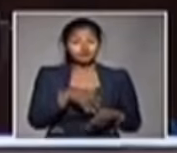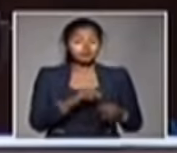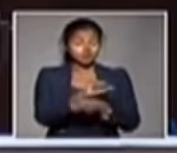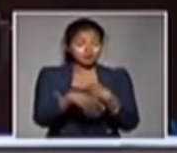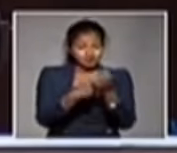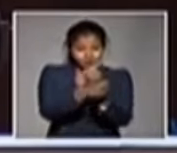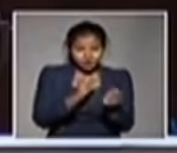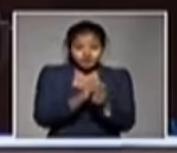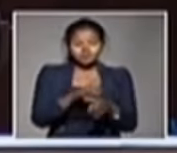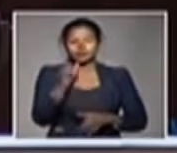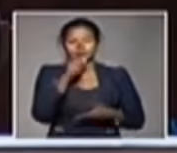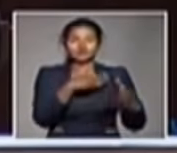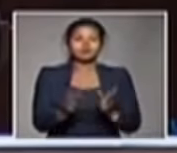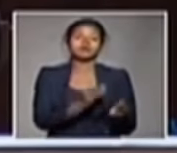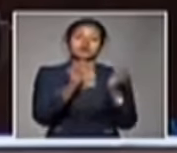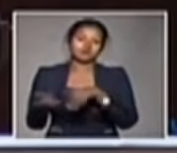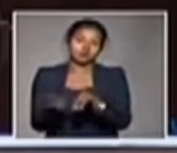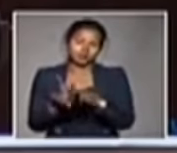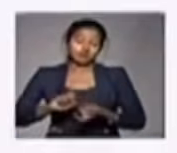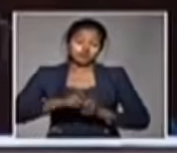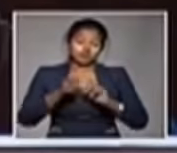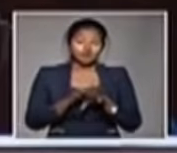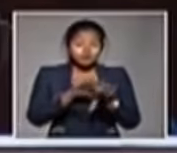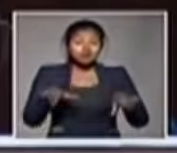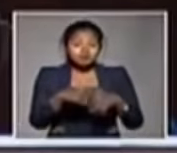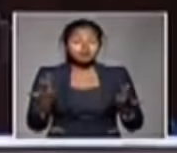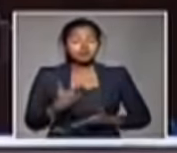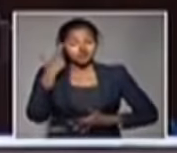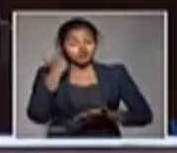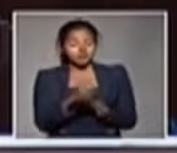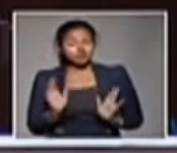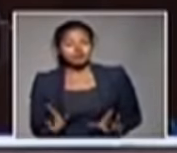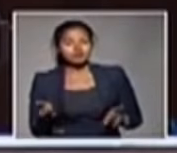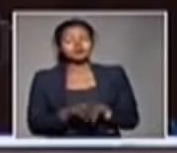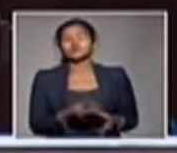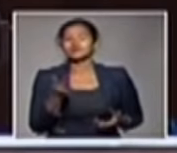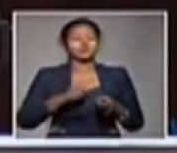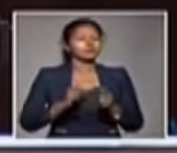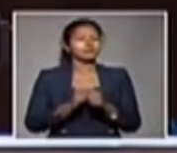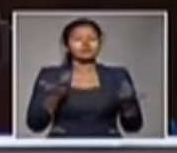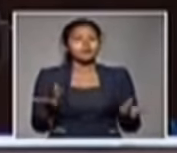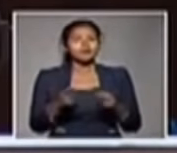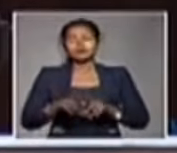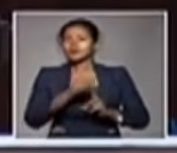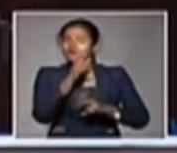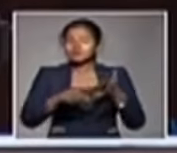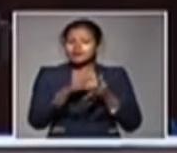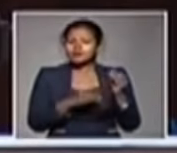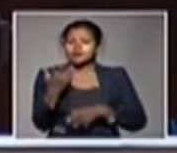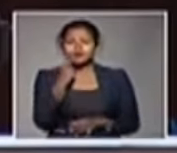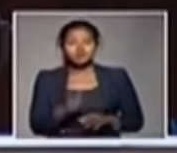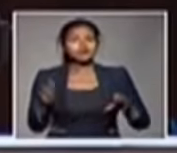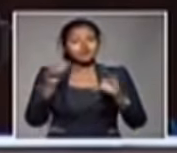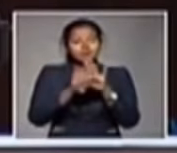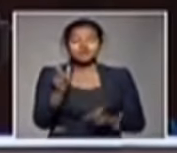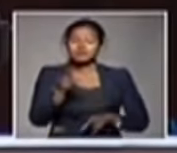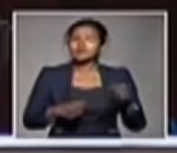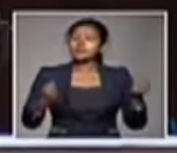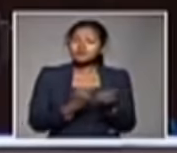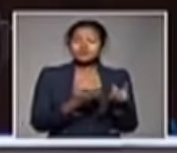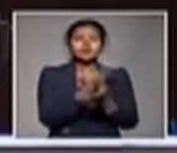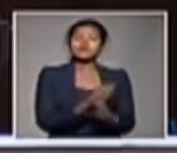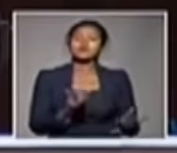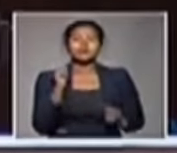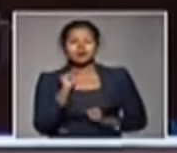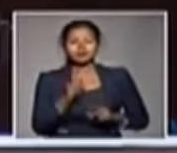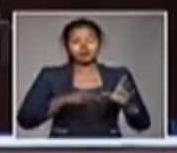tied, and now he is struggling to swim. What's the point of having a presidential election? Why are we wasting public funds? This country needs a